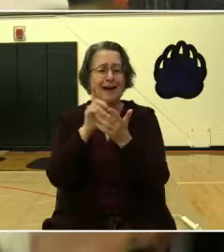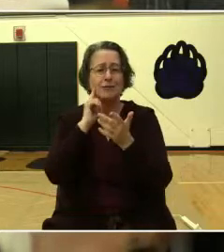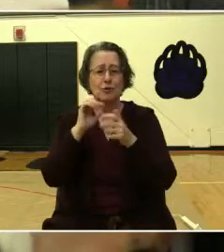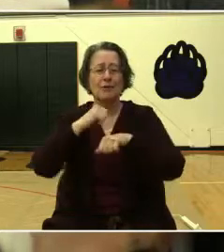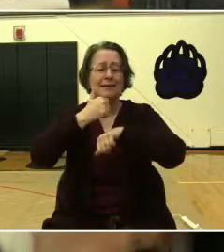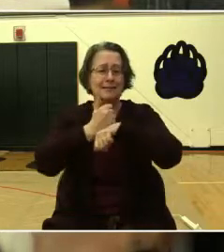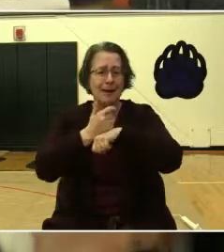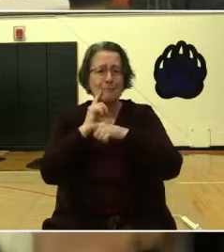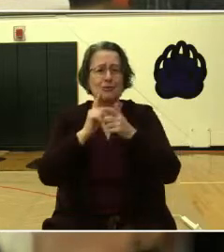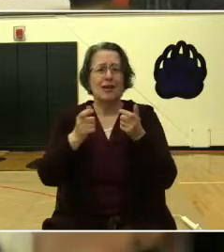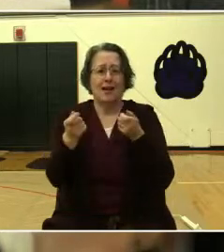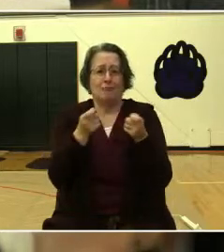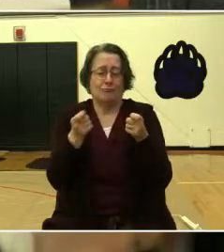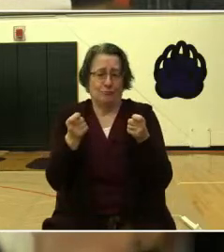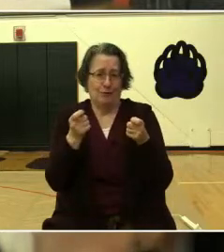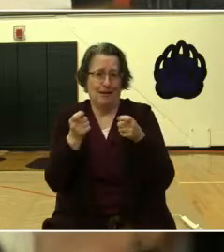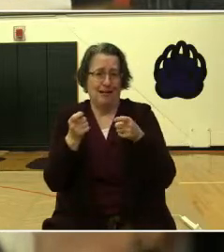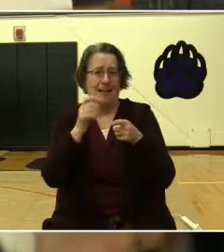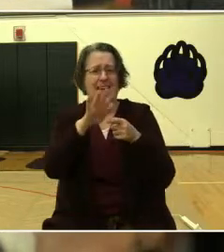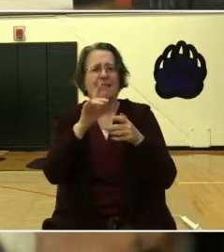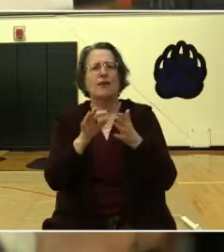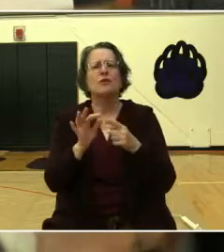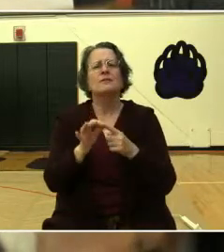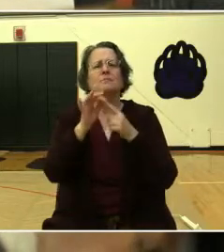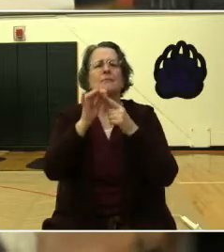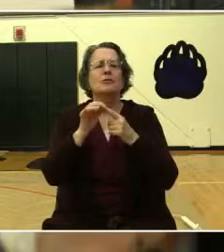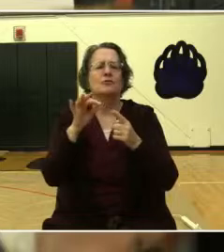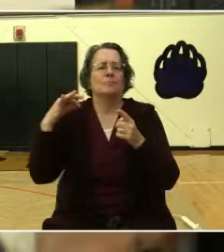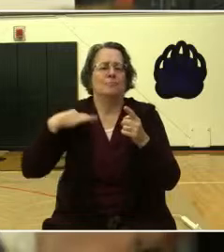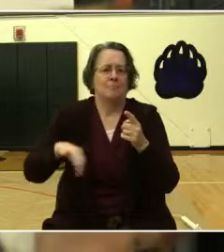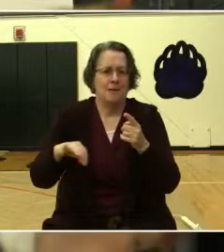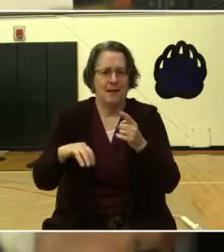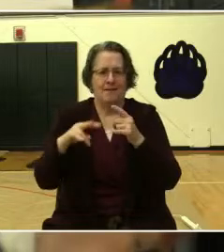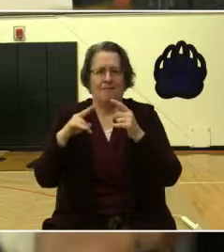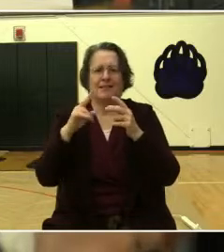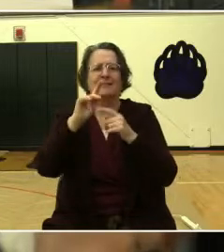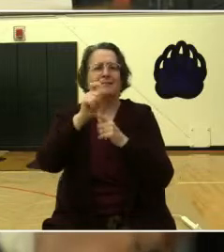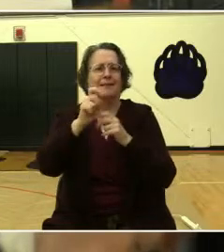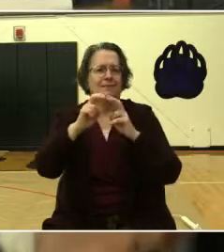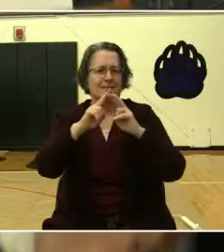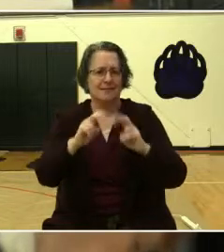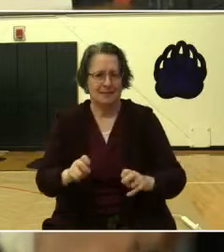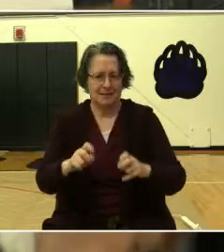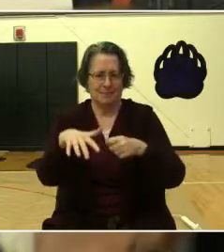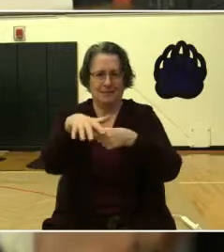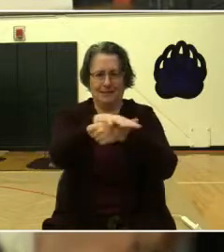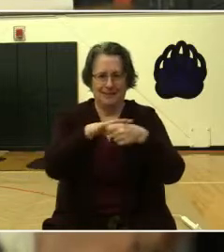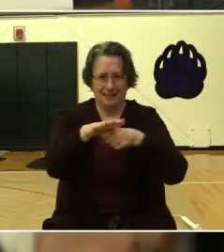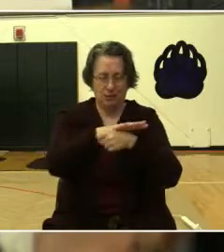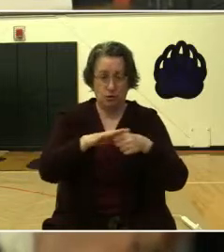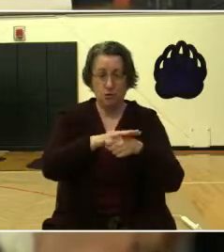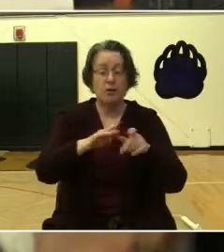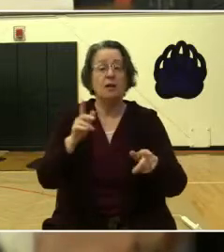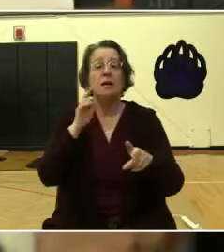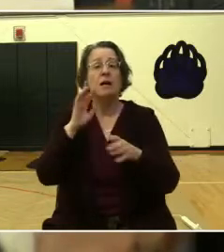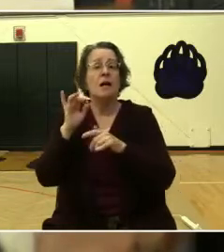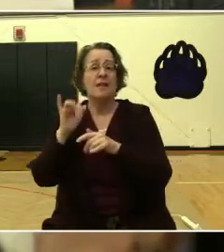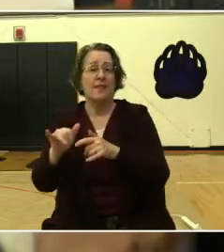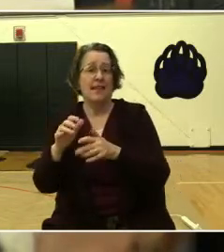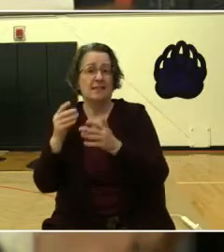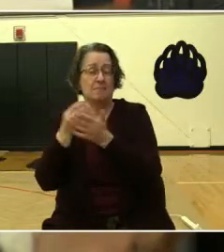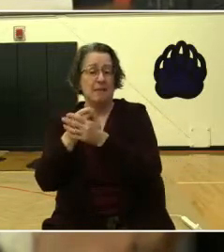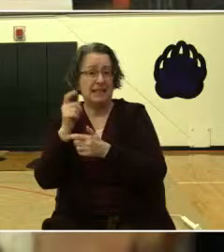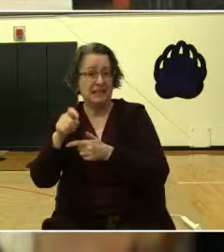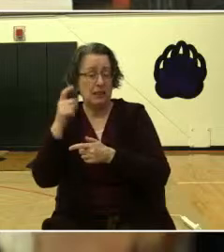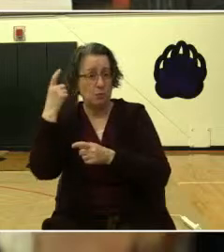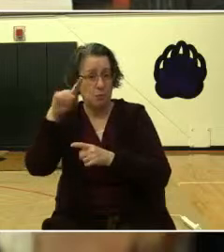Mountain Home Park special benefit assessment tax district for the purpose of paying Debt Service on the Capital Improvements to